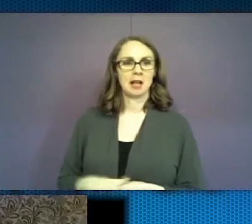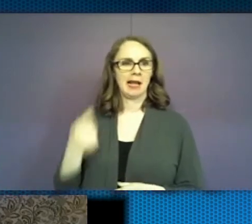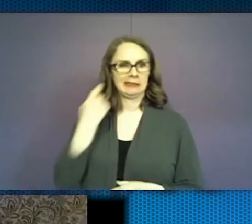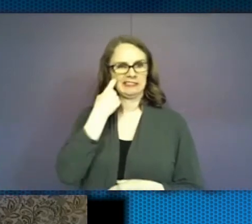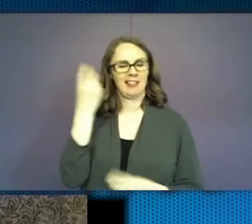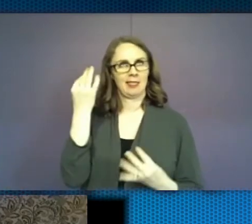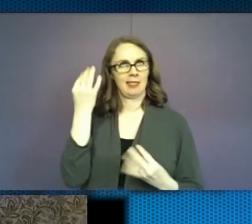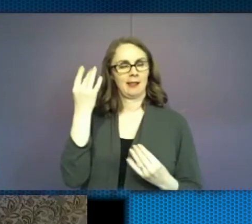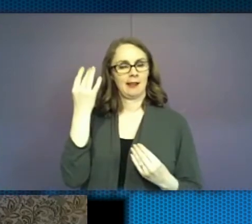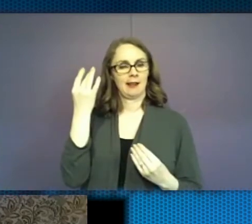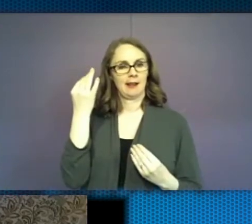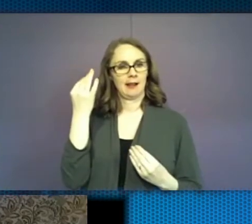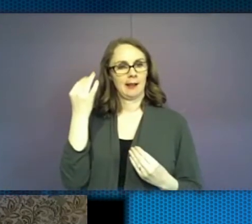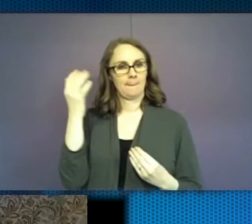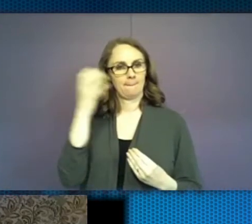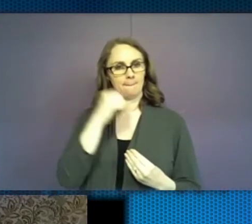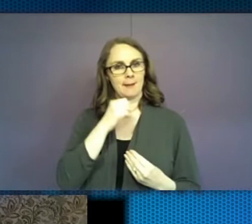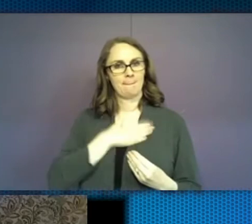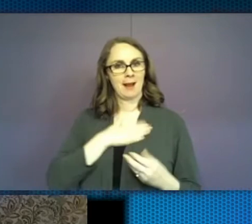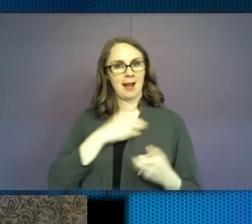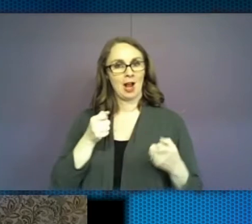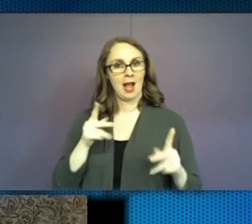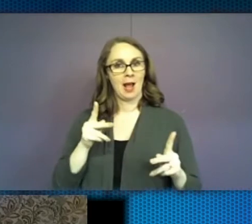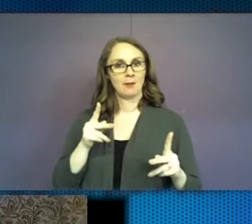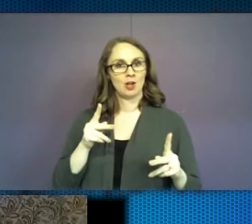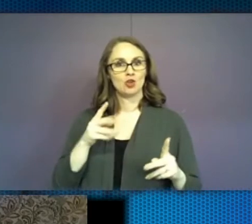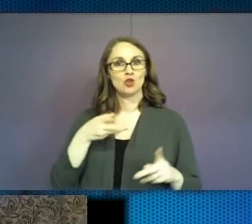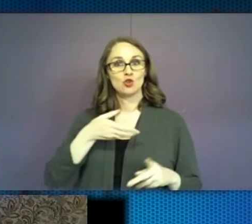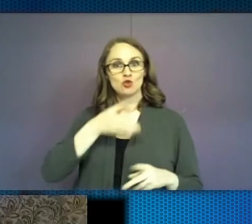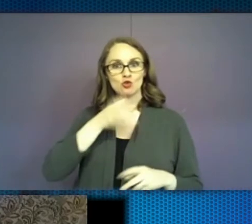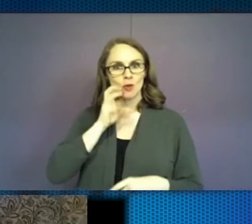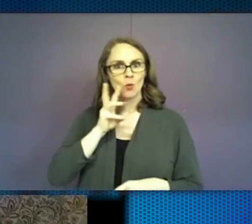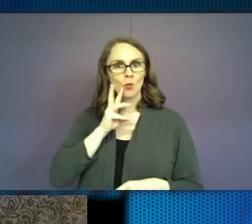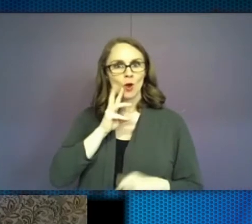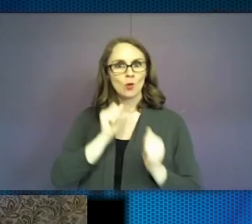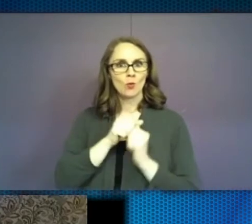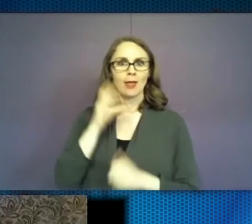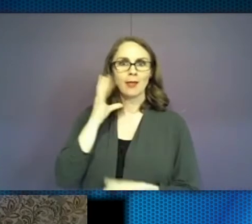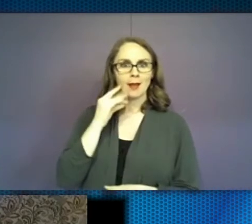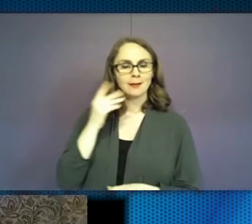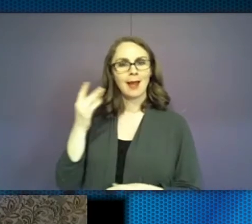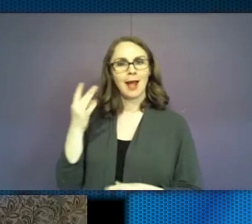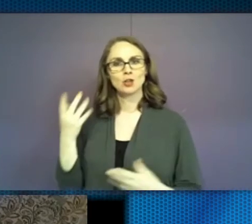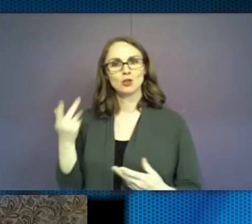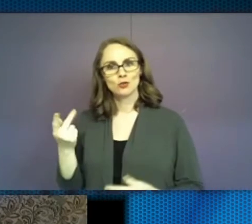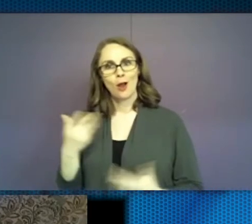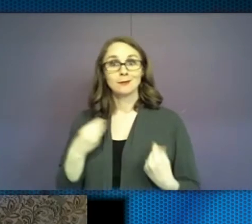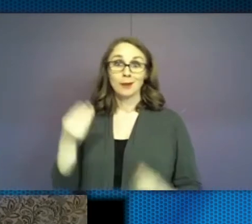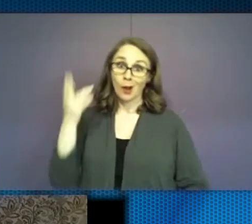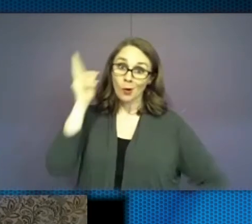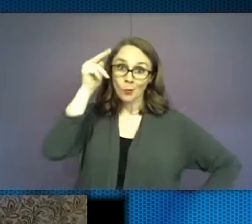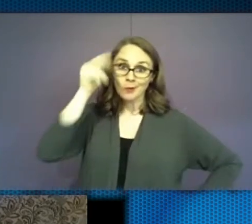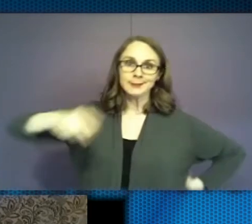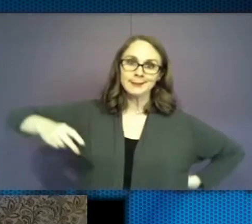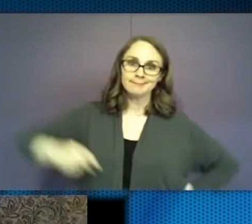about I'm missing my opportunity to drink water with cats, dogs, and horses.